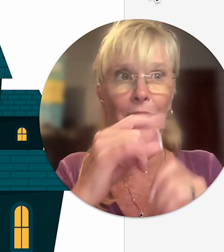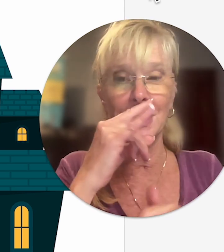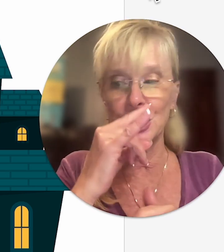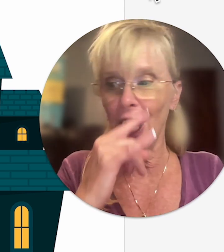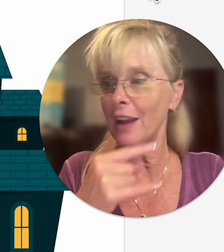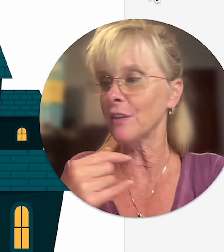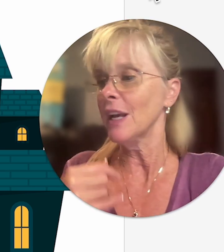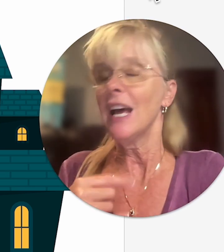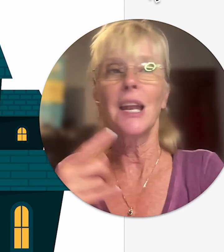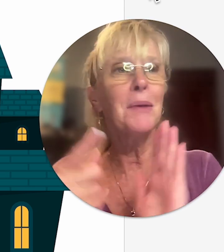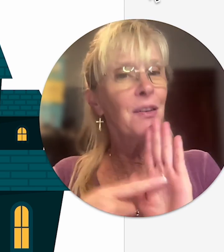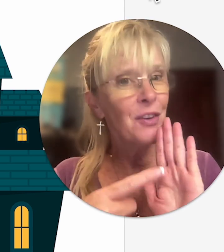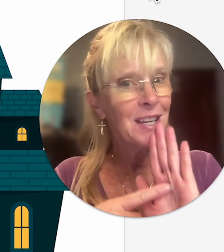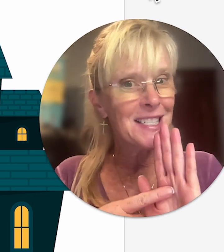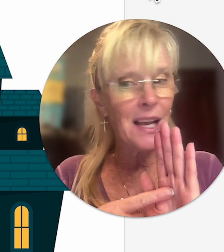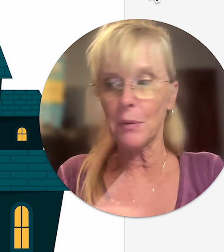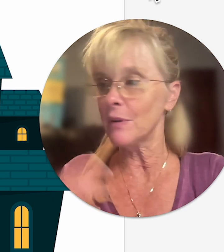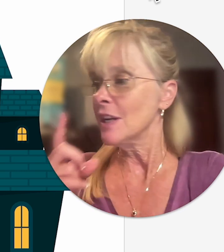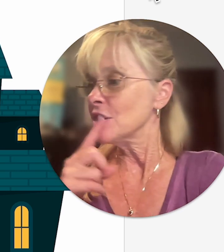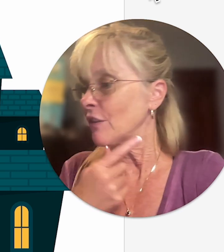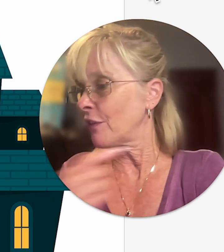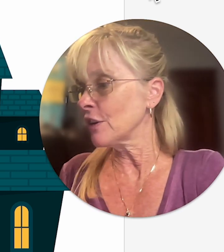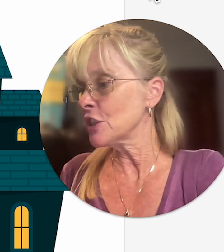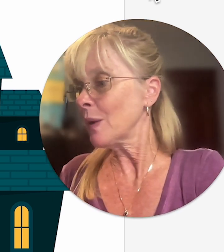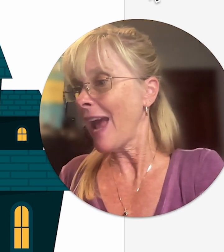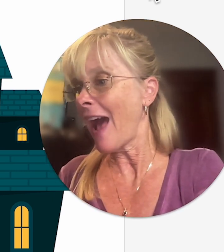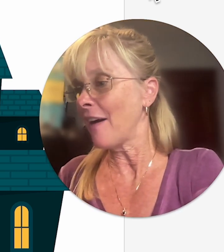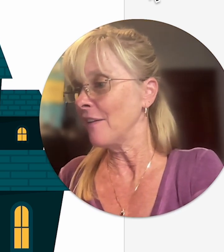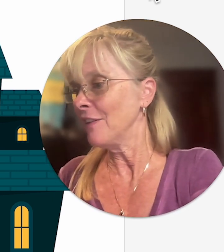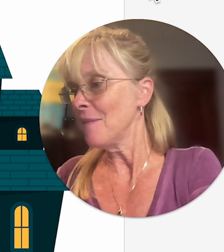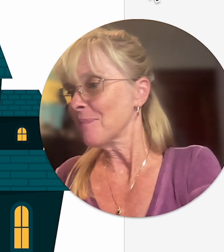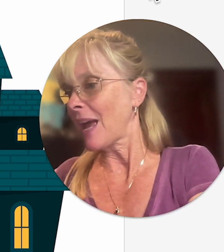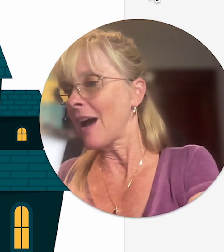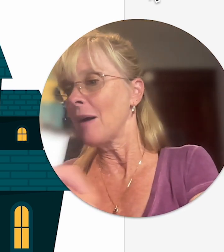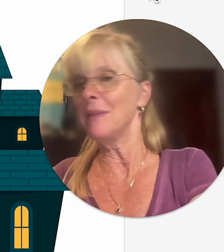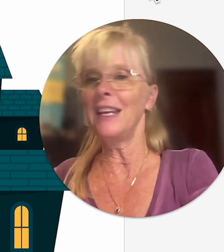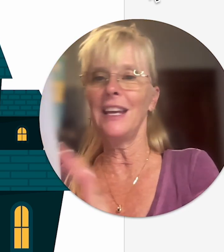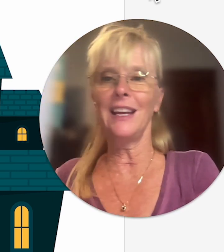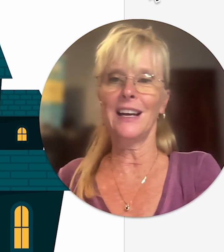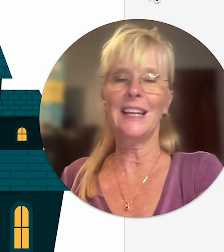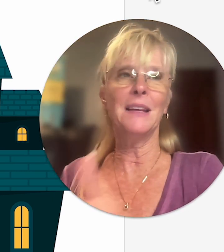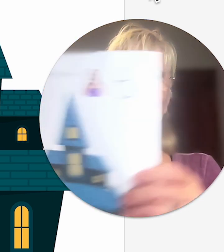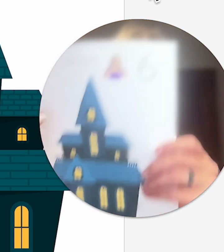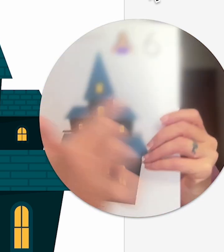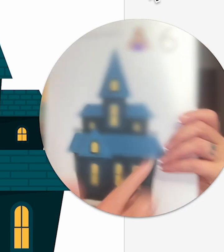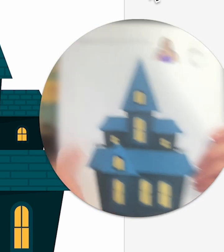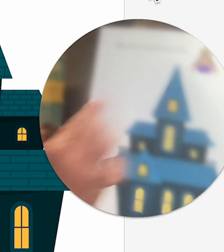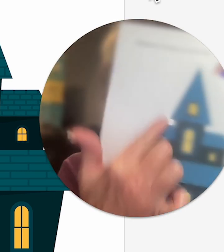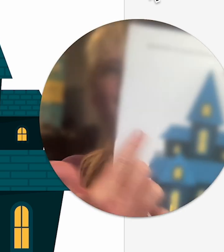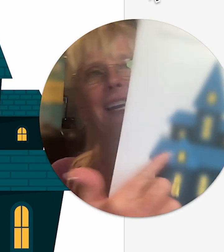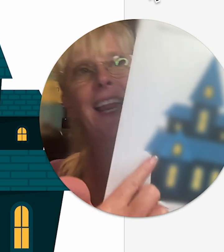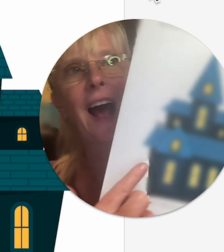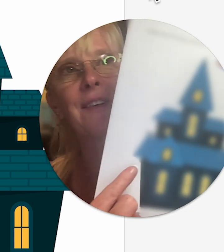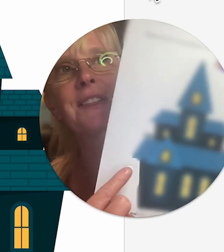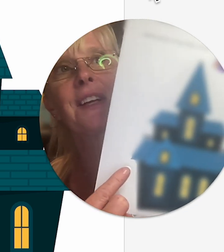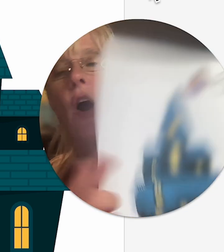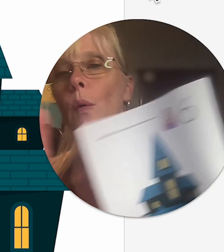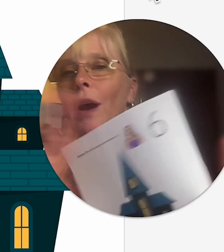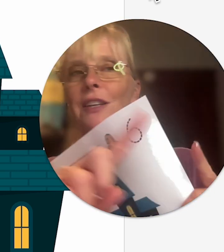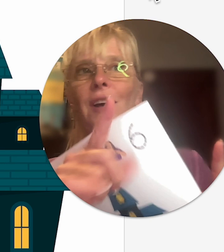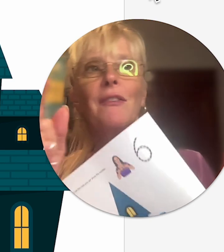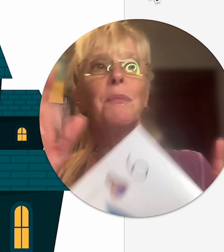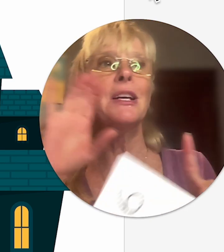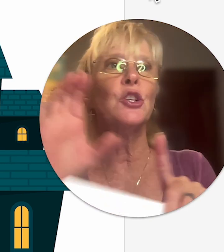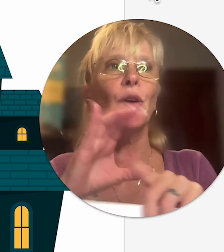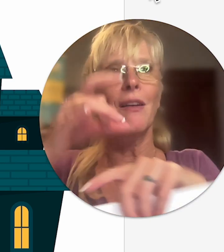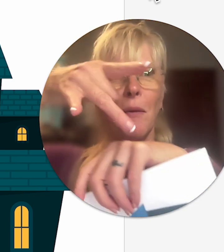reviewing with the child. Let me give you an example. So first we have the picture right here of the haunted house. We